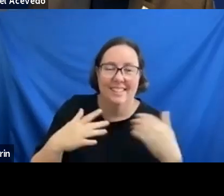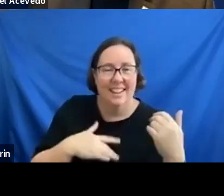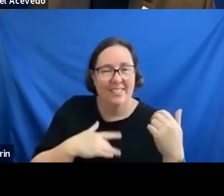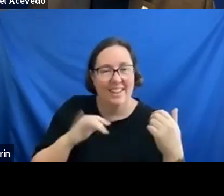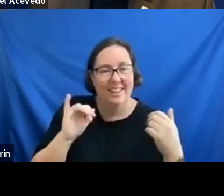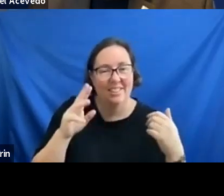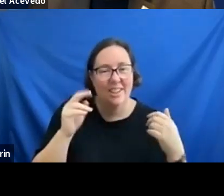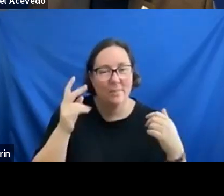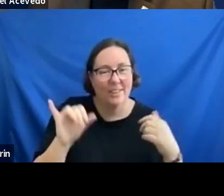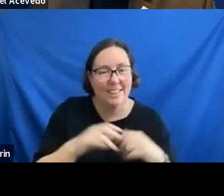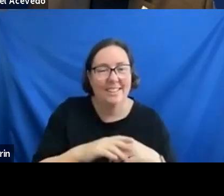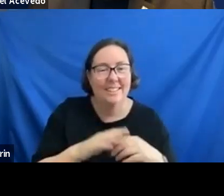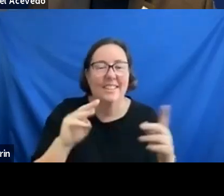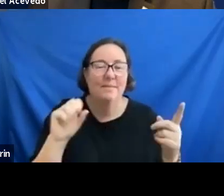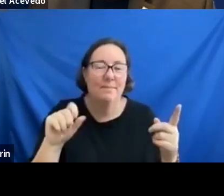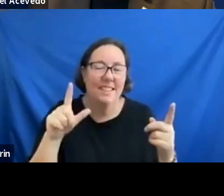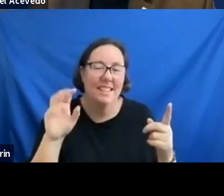Okay, Ms. Lum.